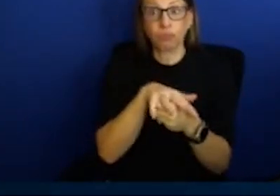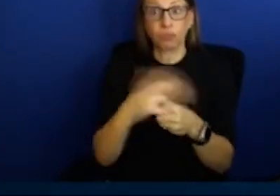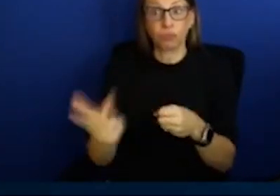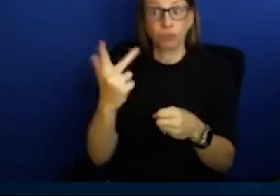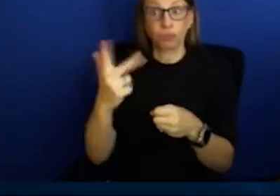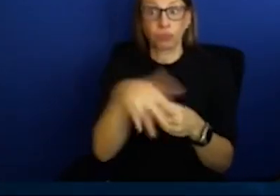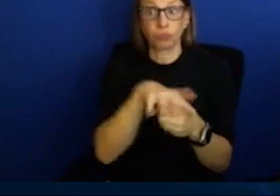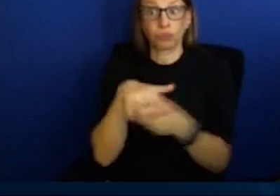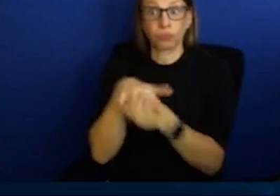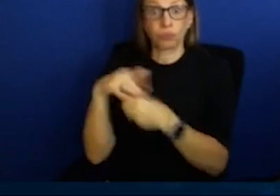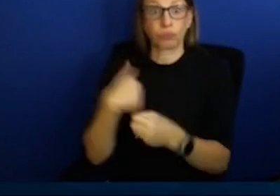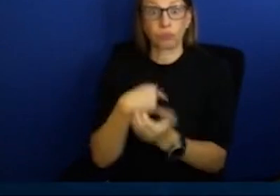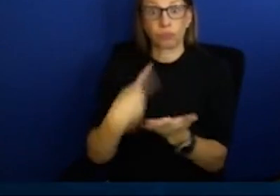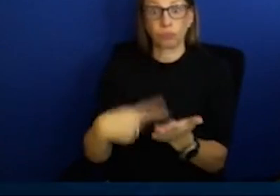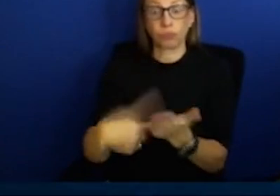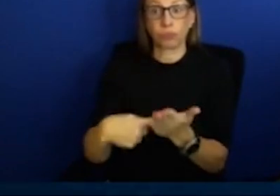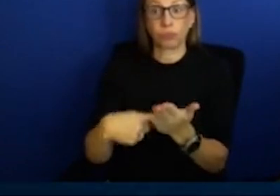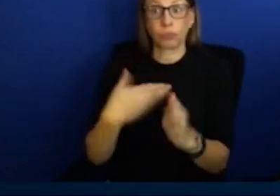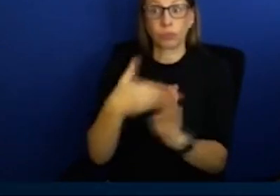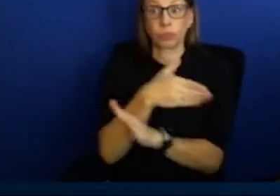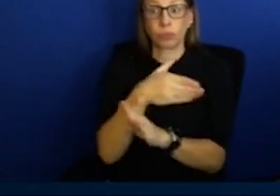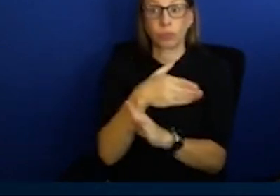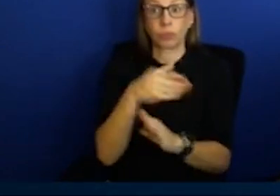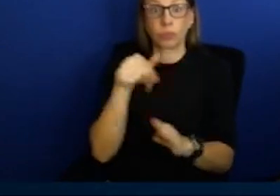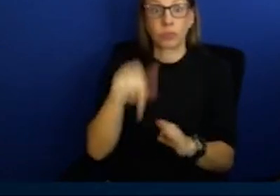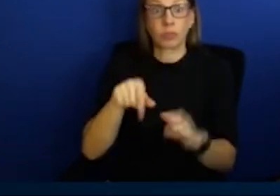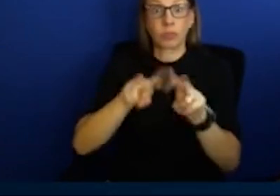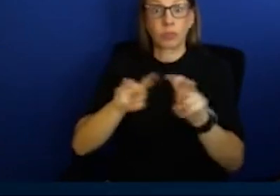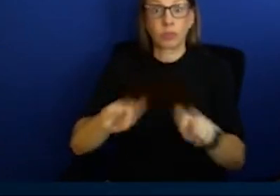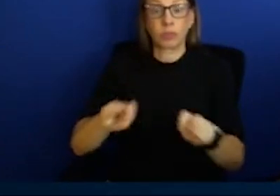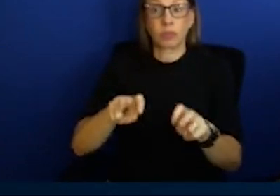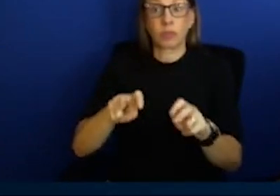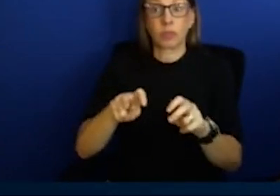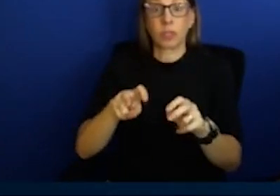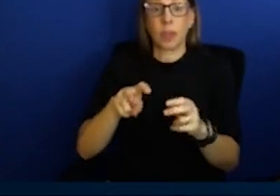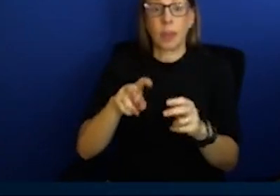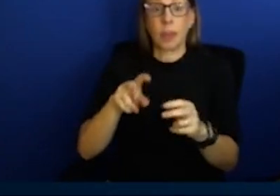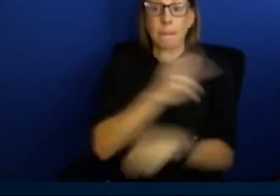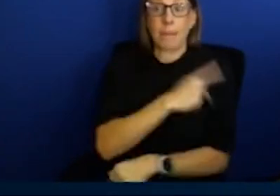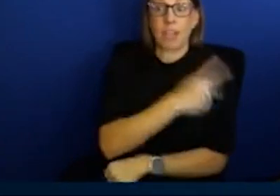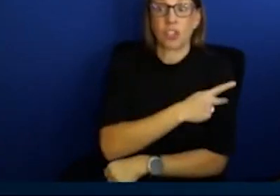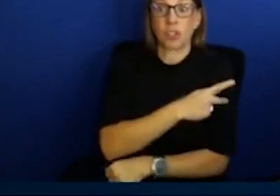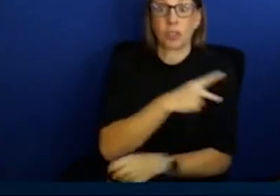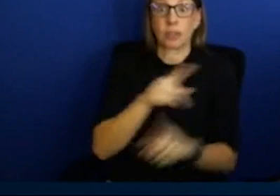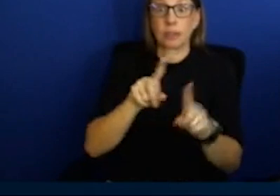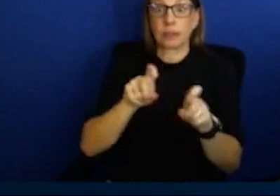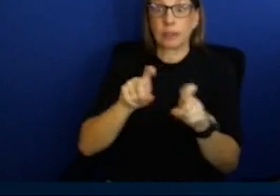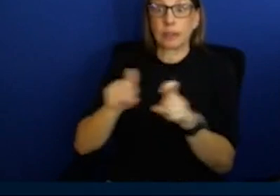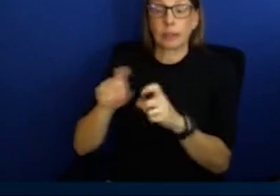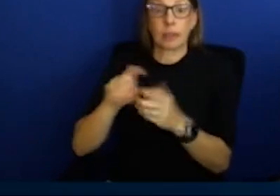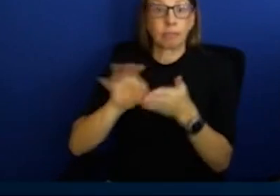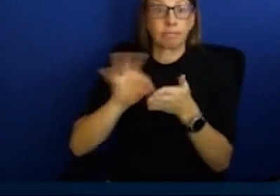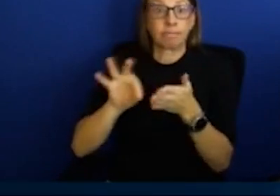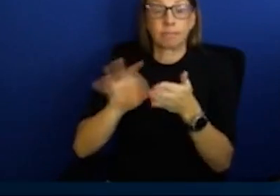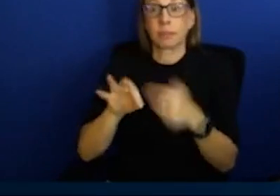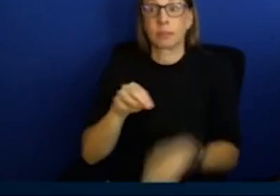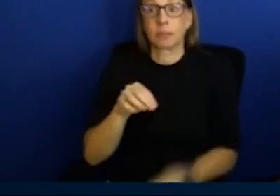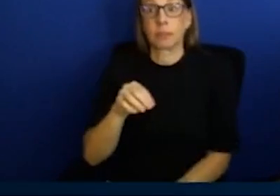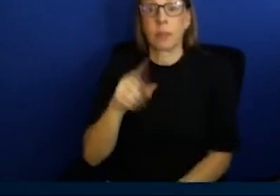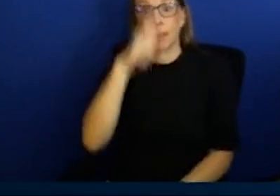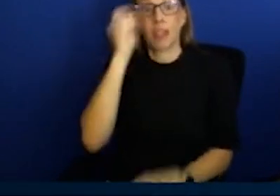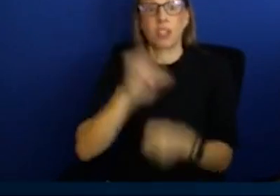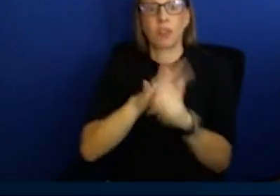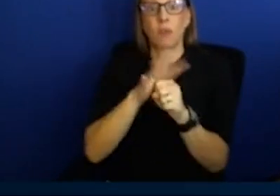regions that I talked about, remember before, this is looking at patient census. So how many of the patients in hospital are there because of